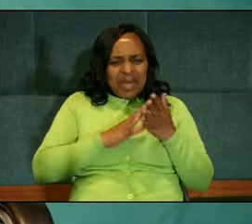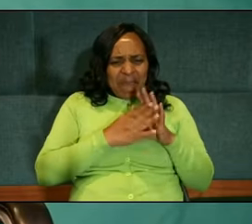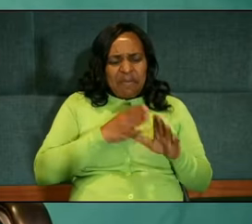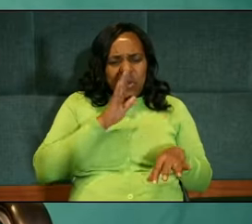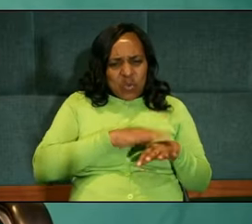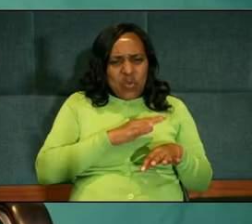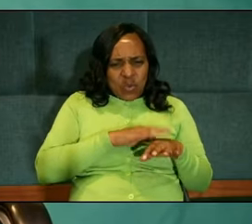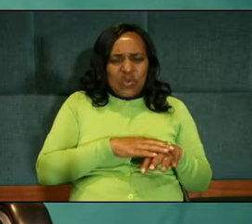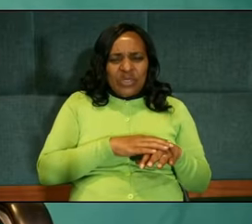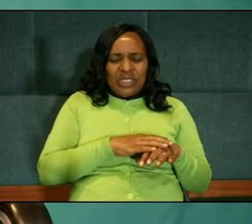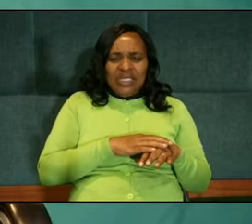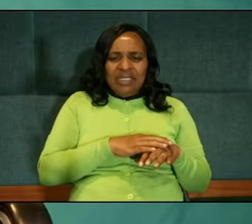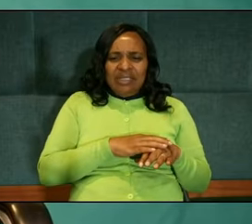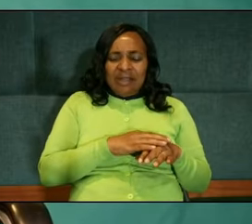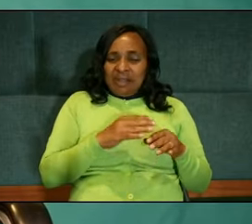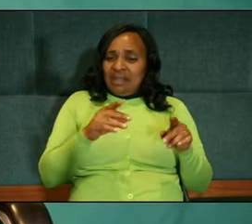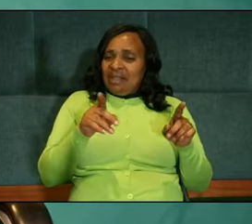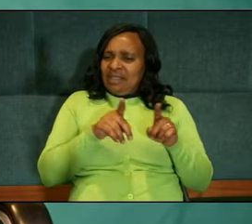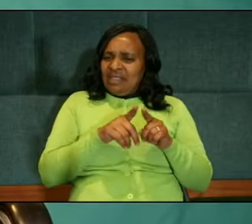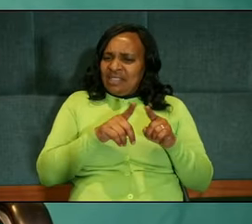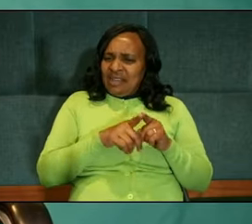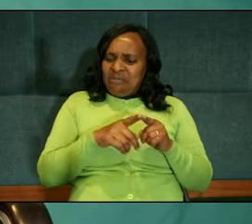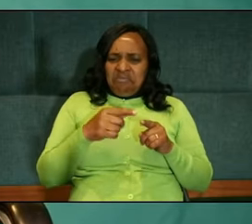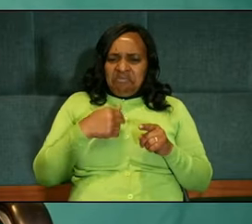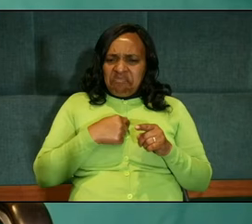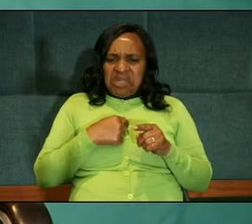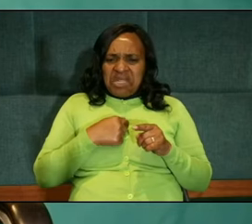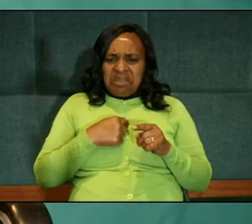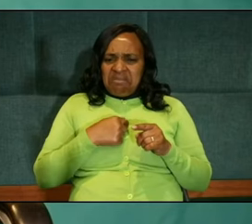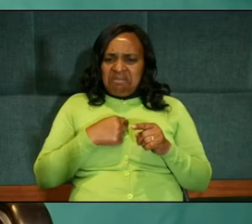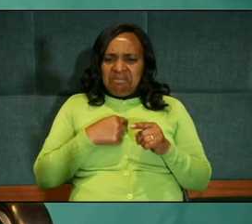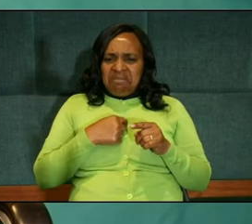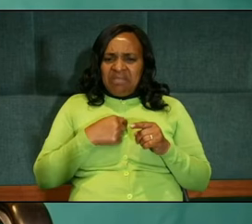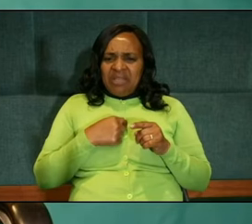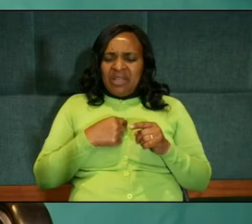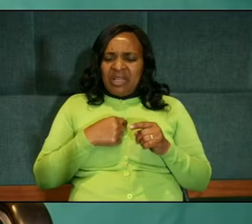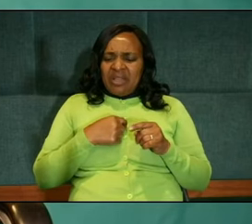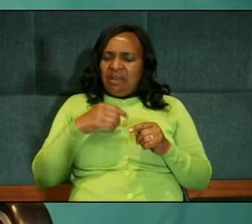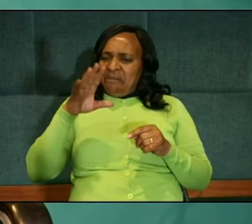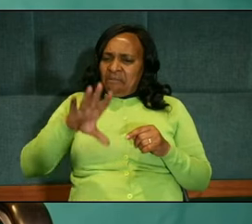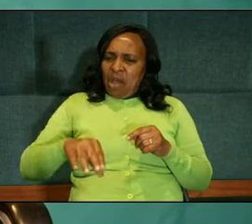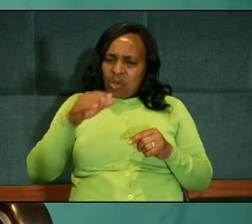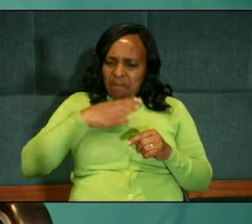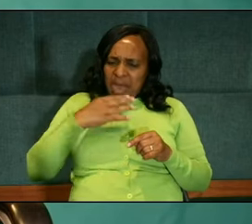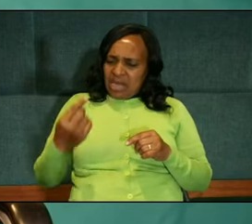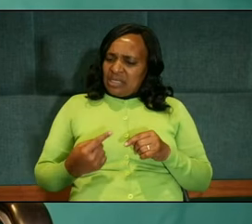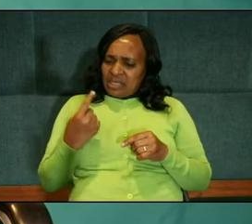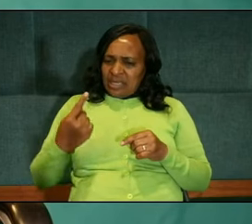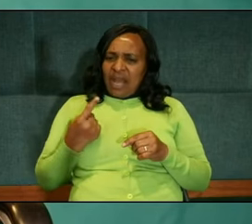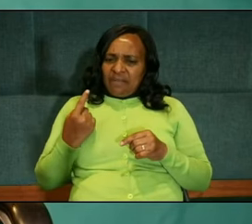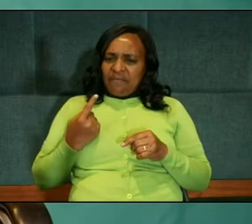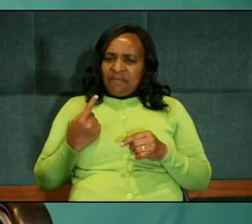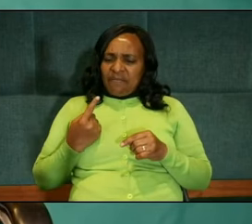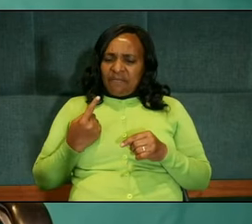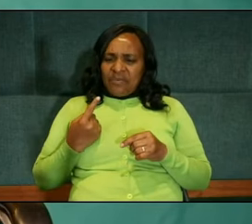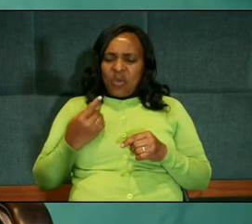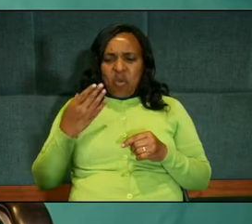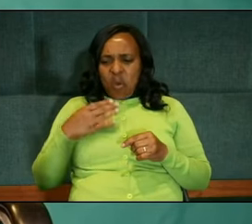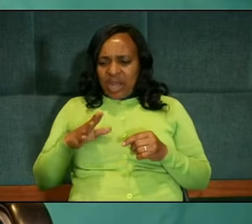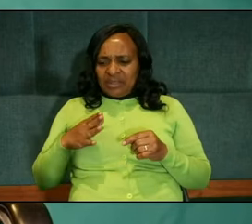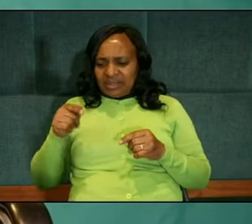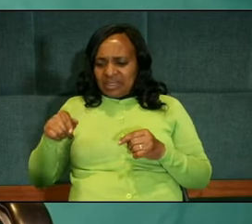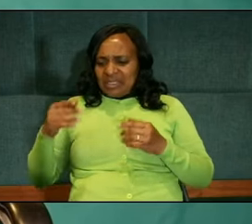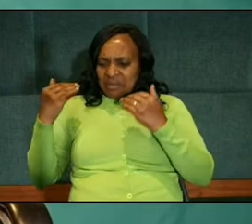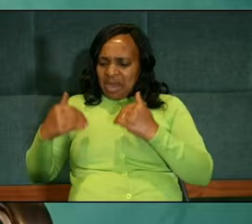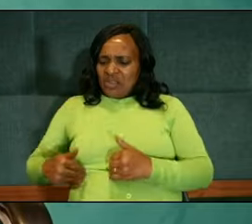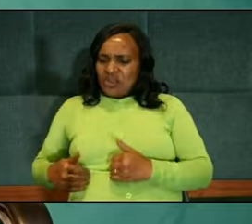annoying. Mm. And like, it got me to the point where I was like, I didn't want that person to be there